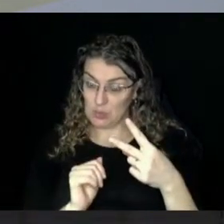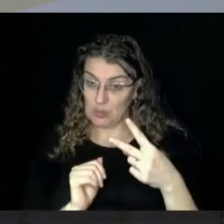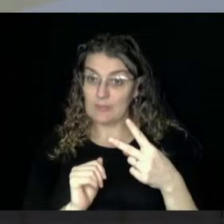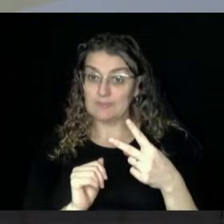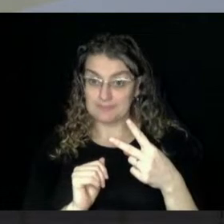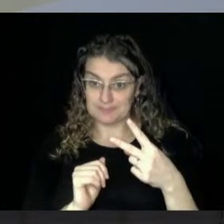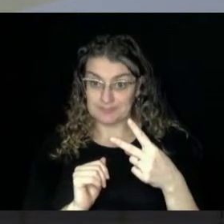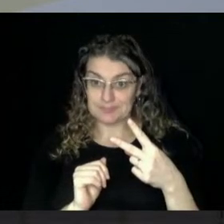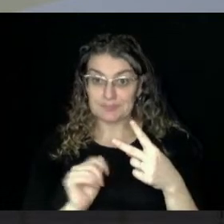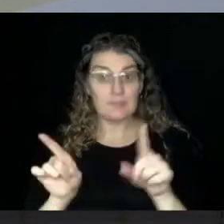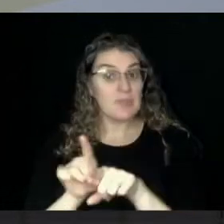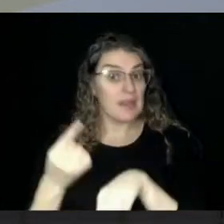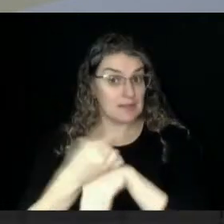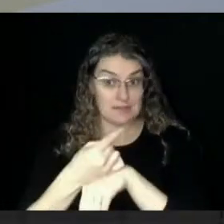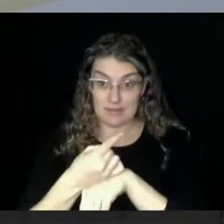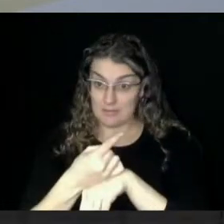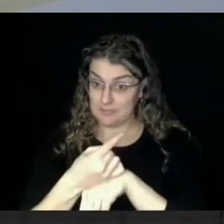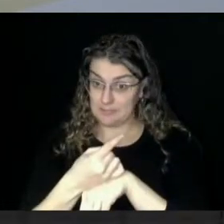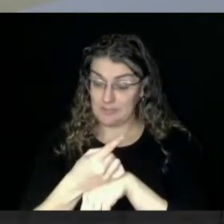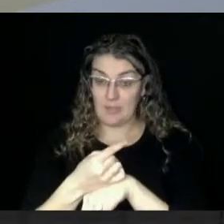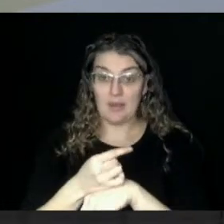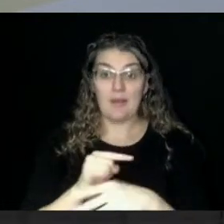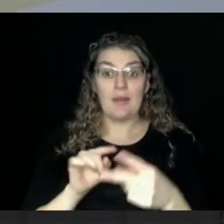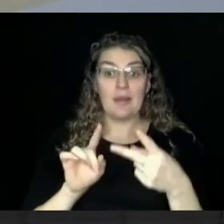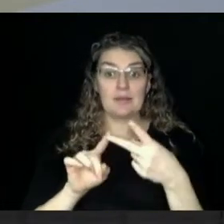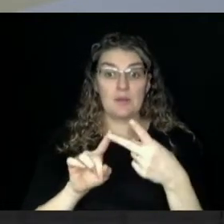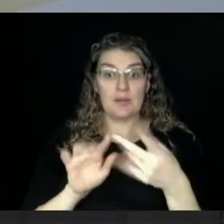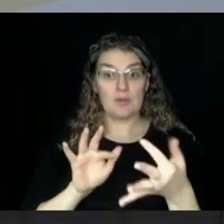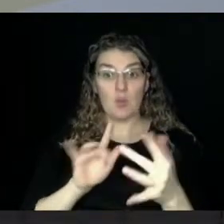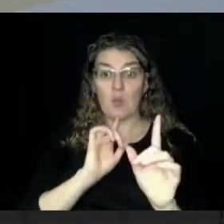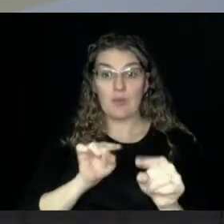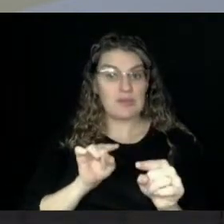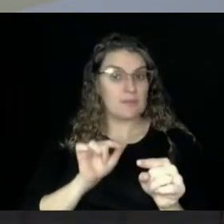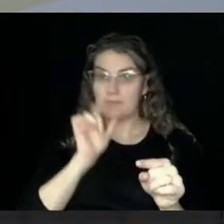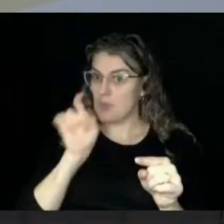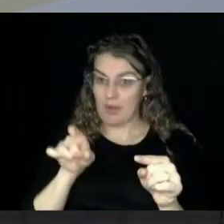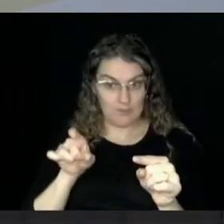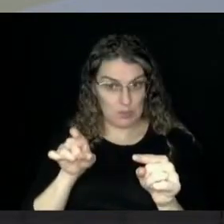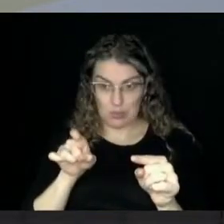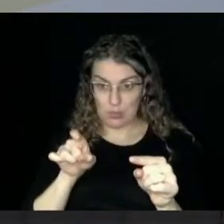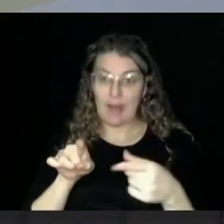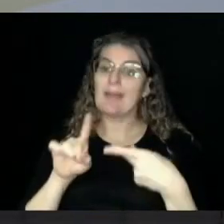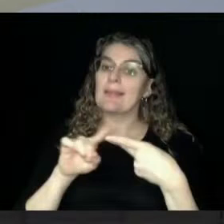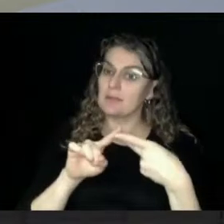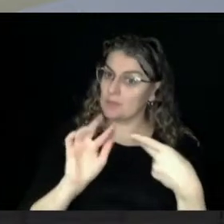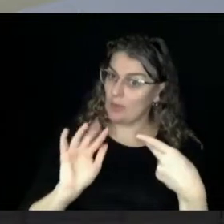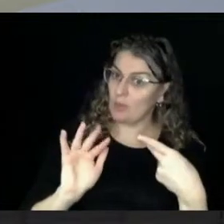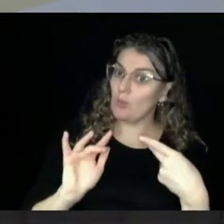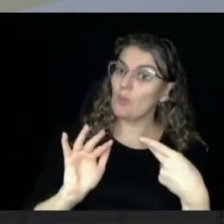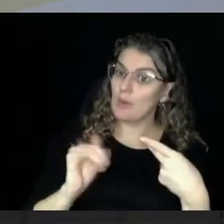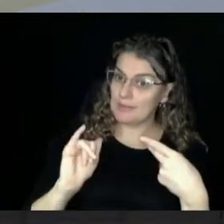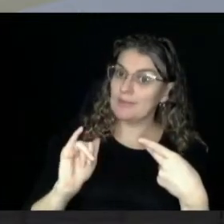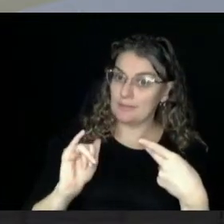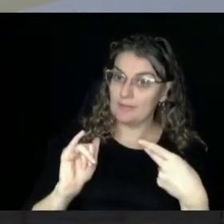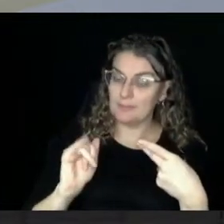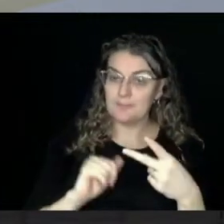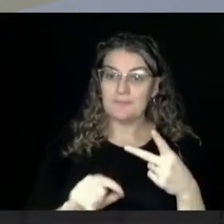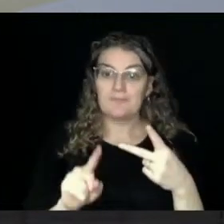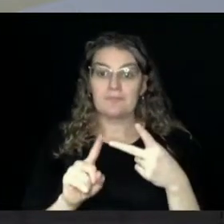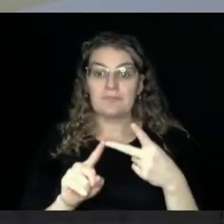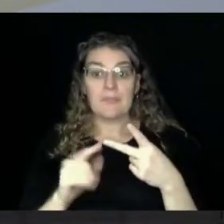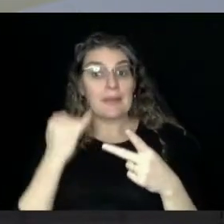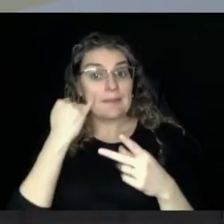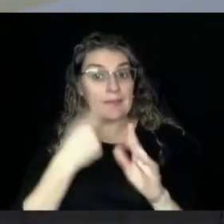They will not need to wait for their test results, but they will be notified of a positive